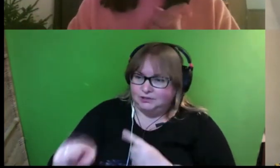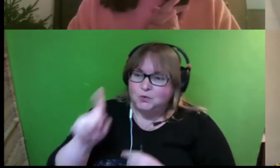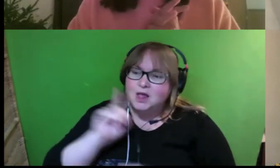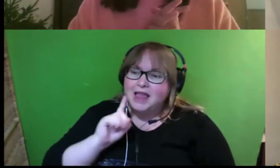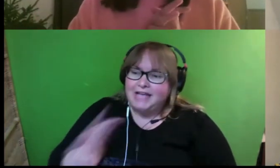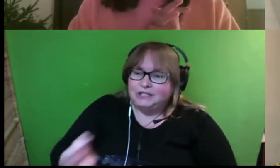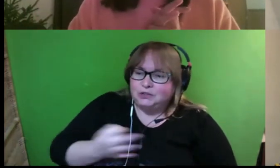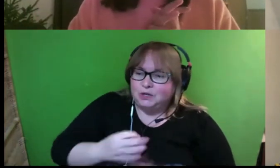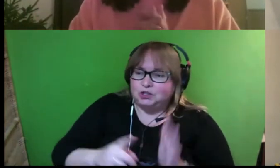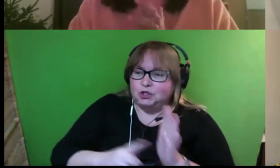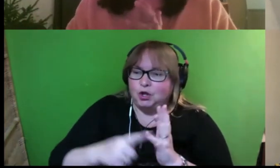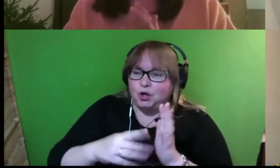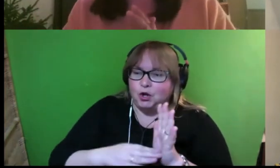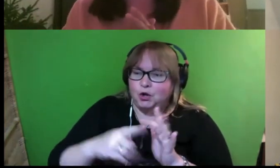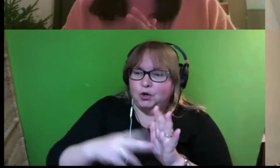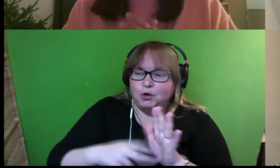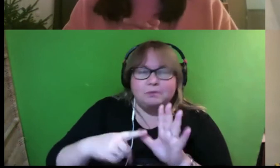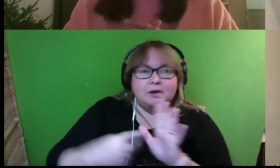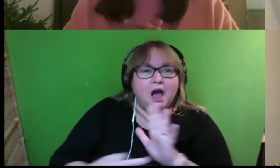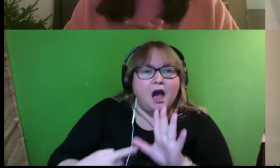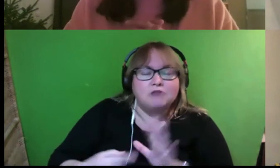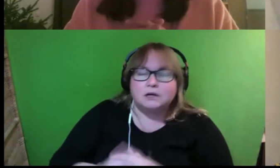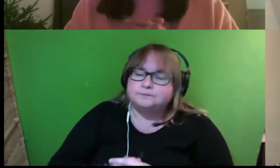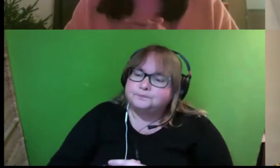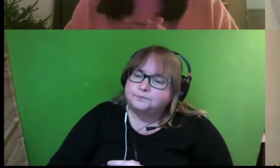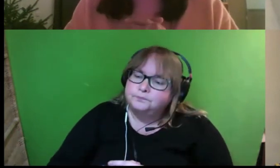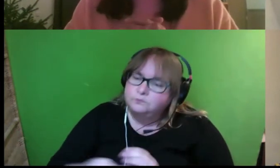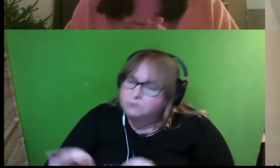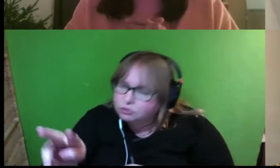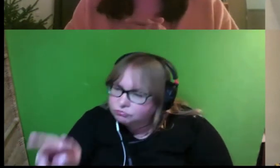sorry. I just don't think we're really,